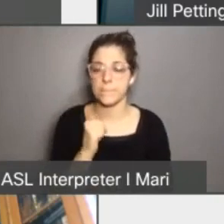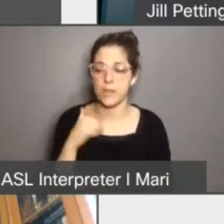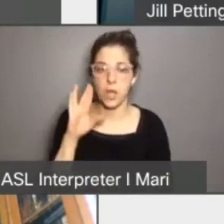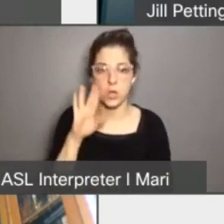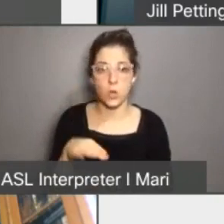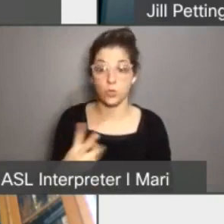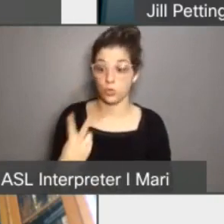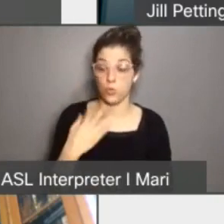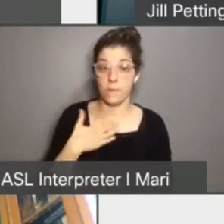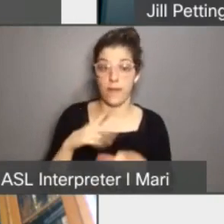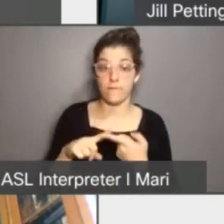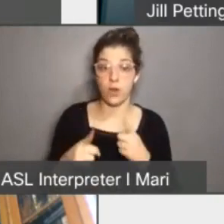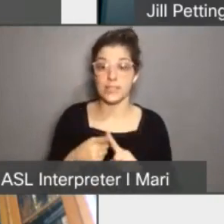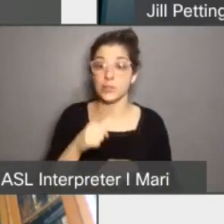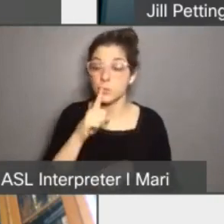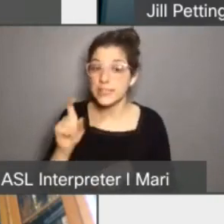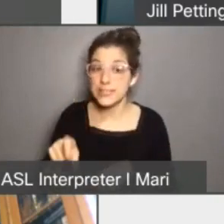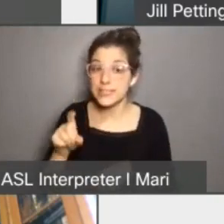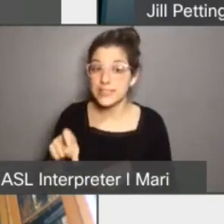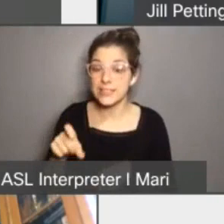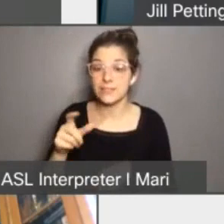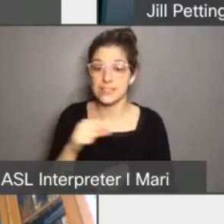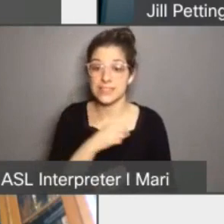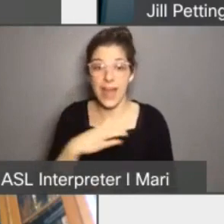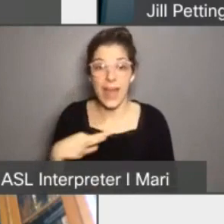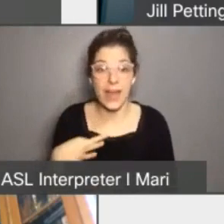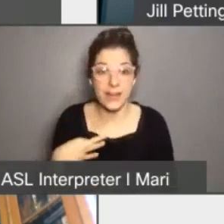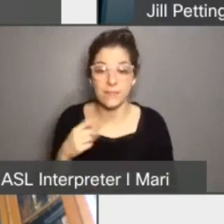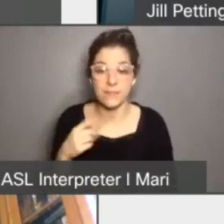of my friends really need the staff because